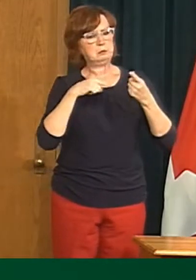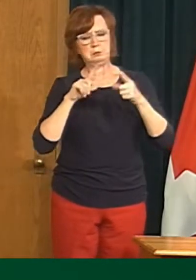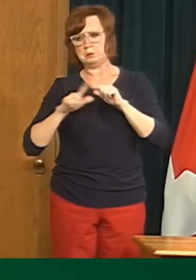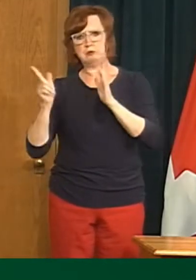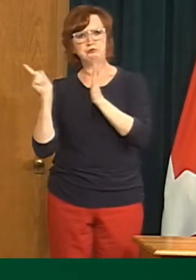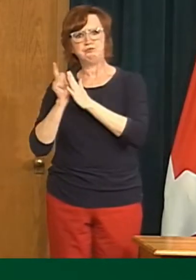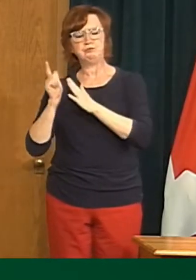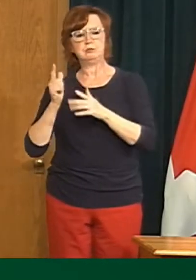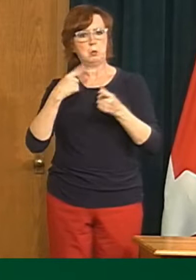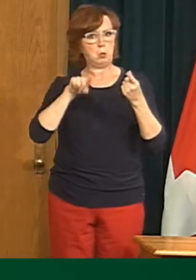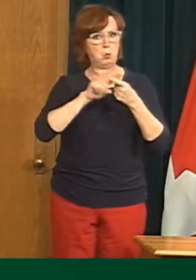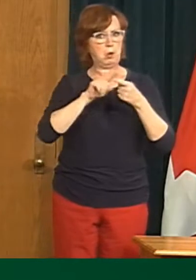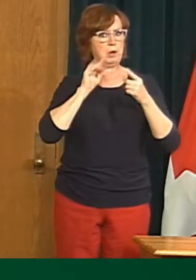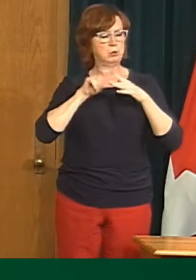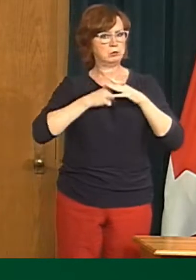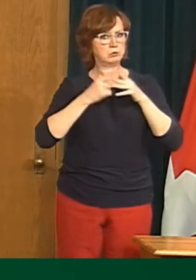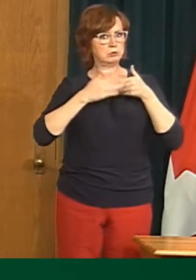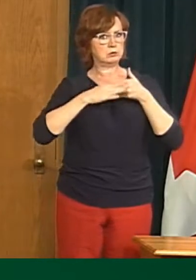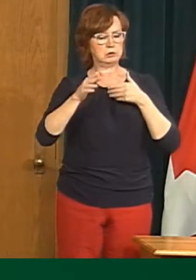want to discuss